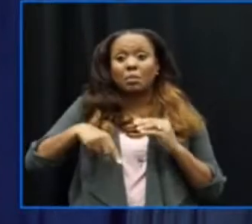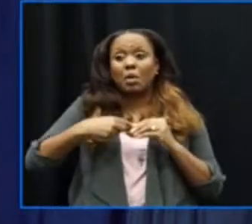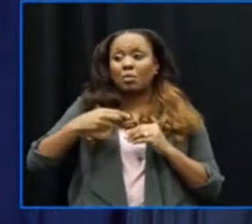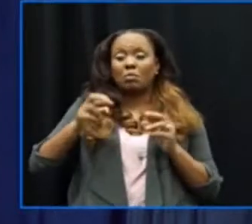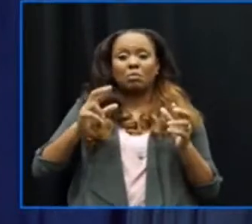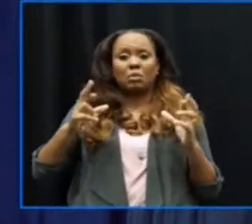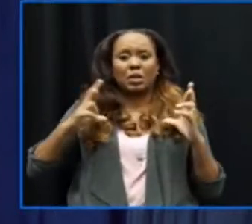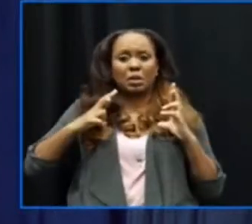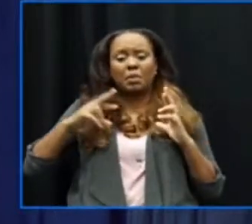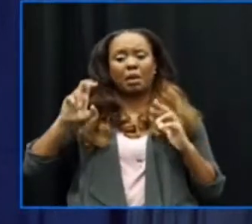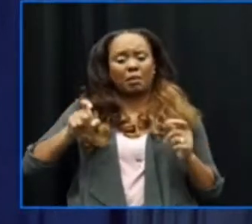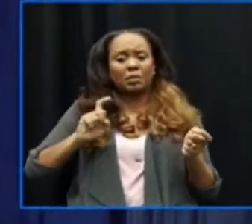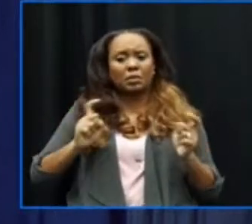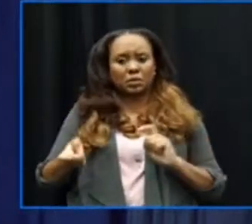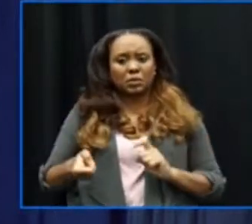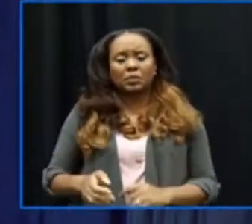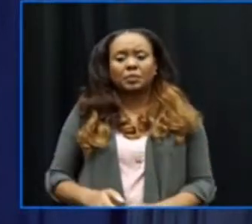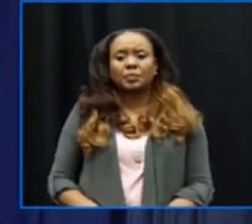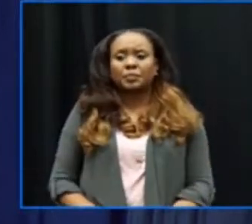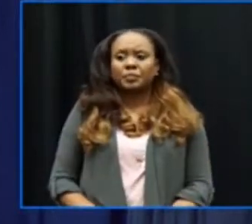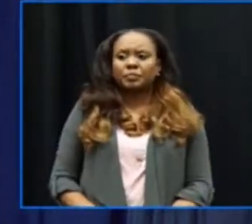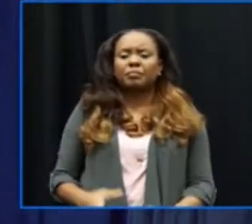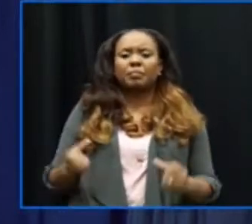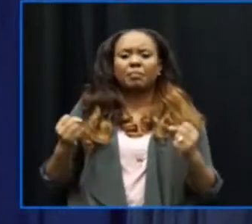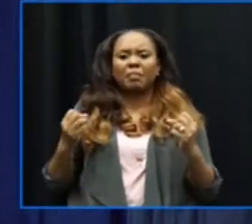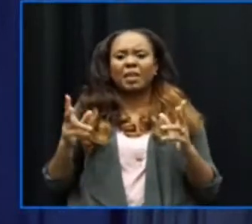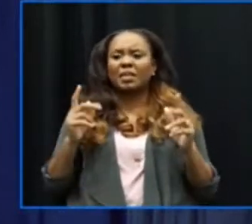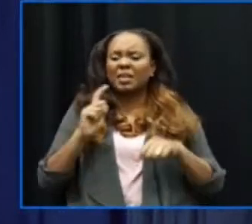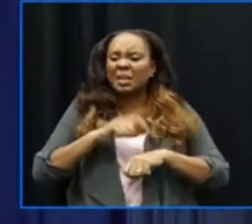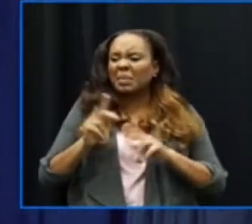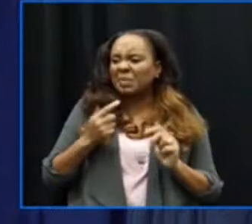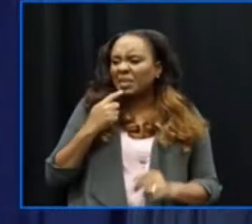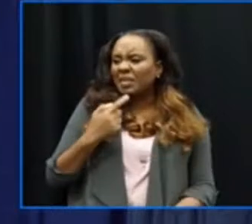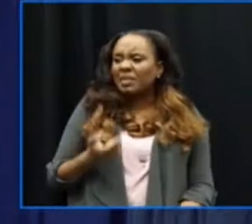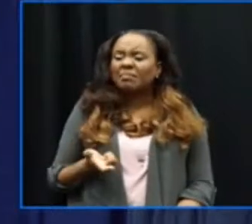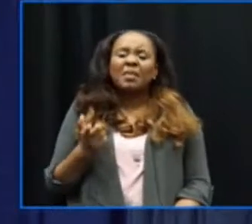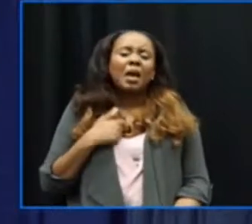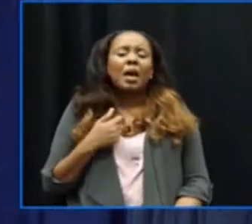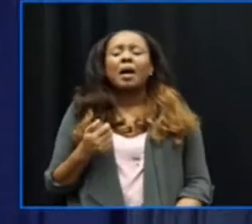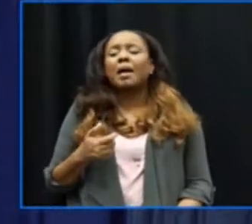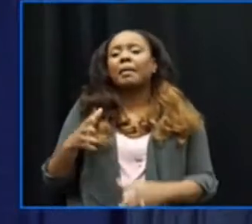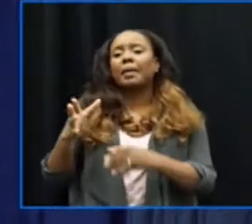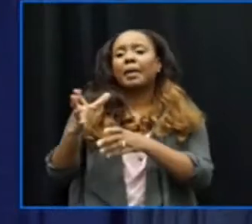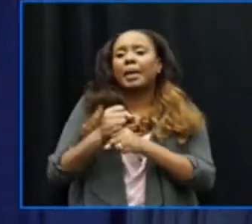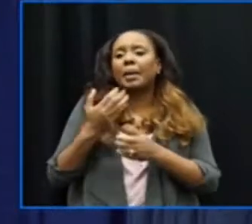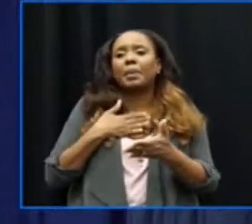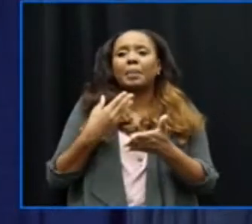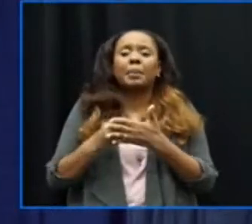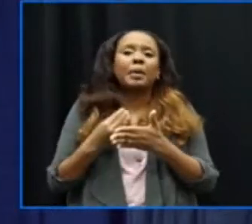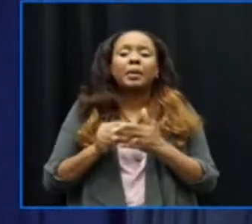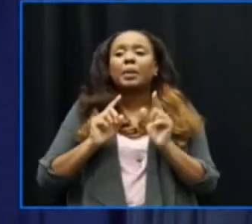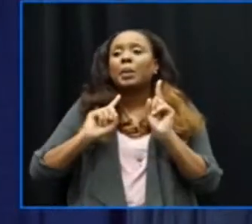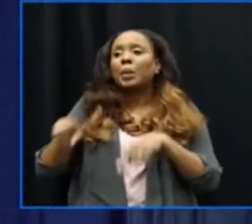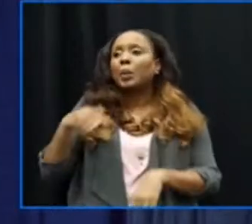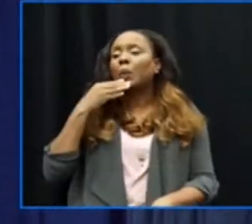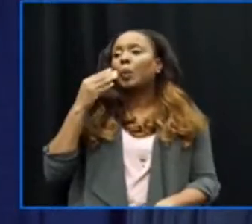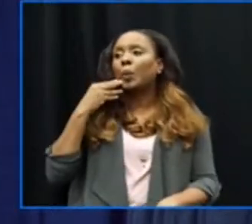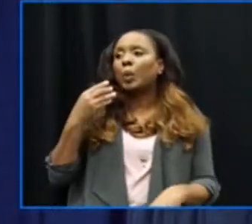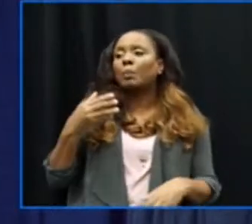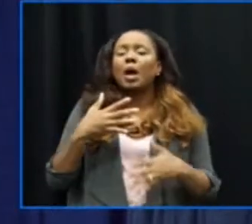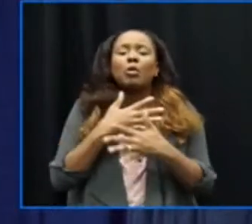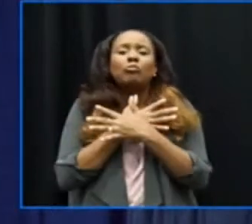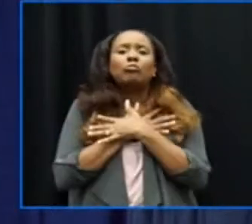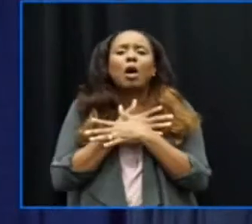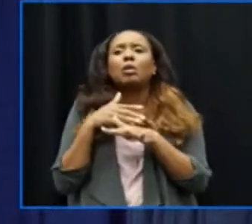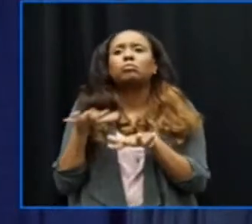Too many times we hear people talking about, I'm going to get my pension and go home and relax. That will not